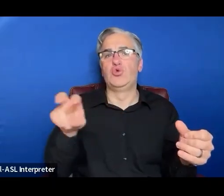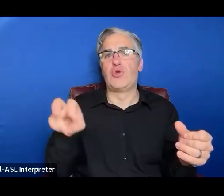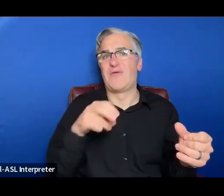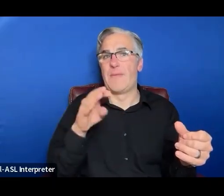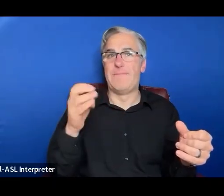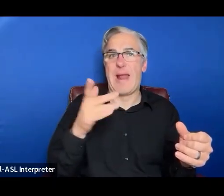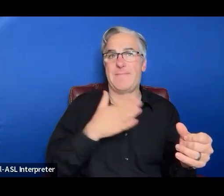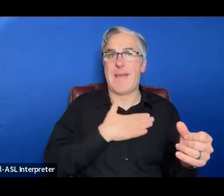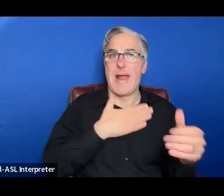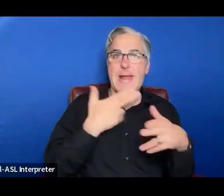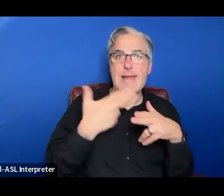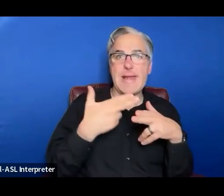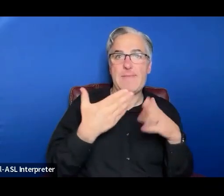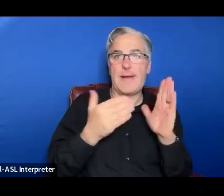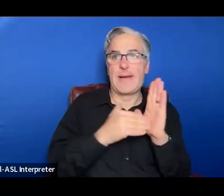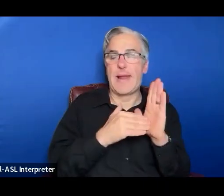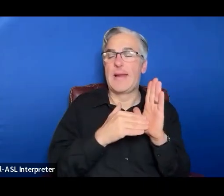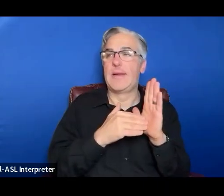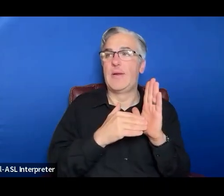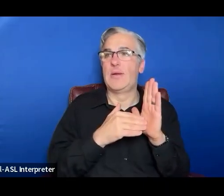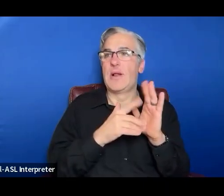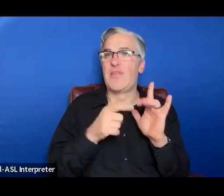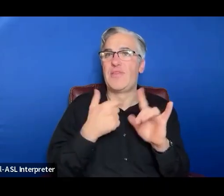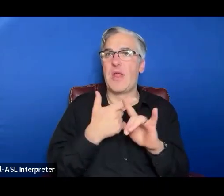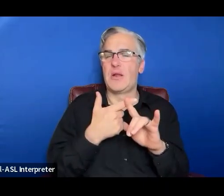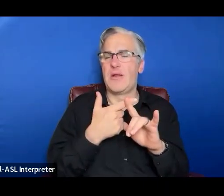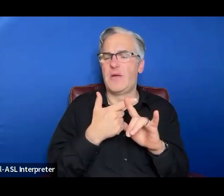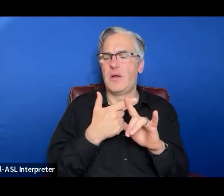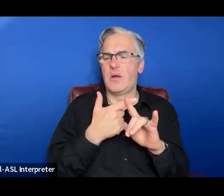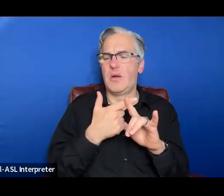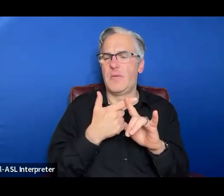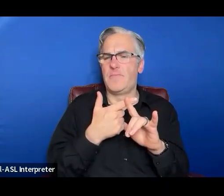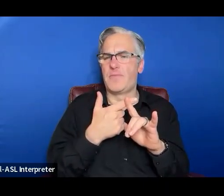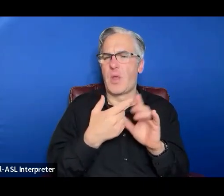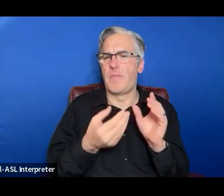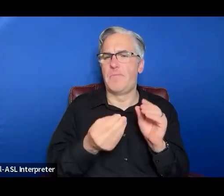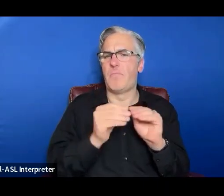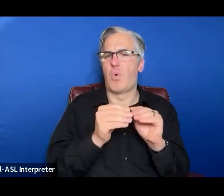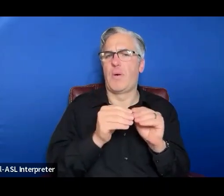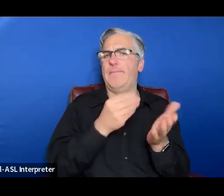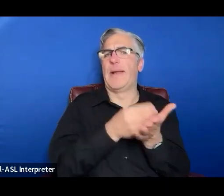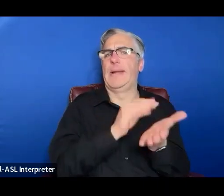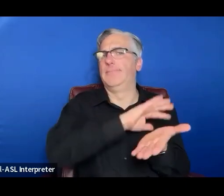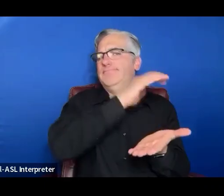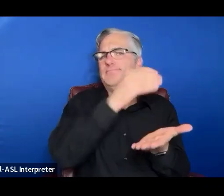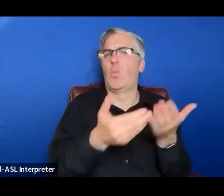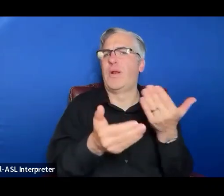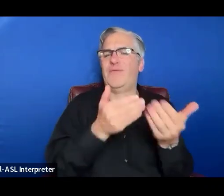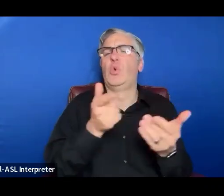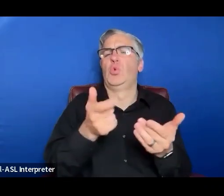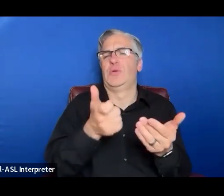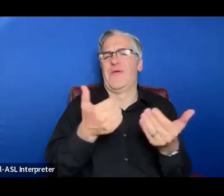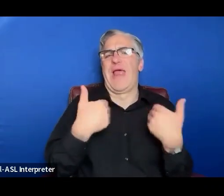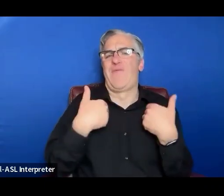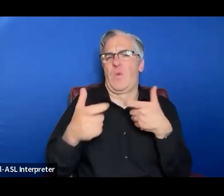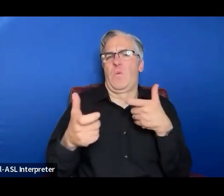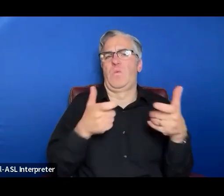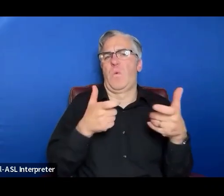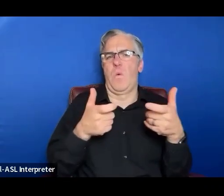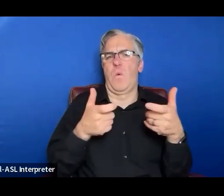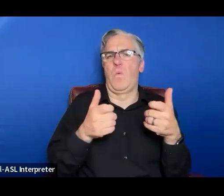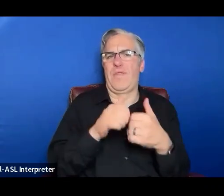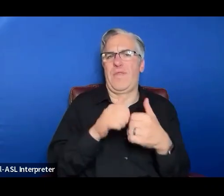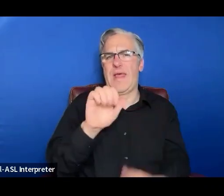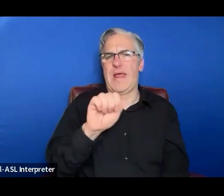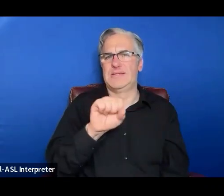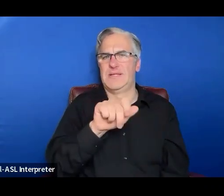your name so you get more proceeds, whatever the case may be. You've got control of those assets.